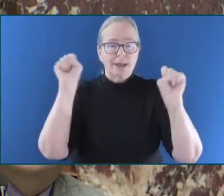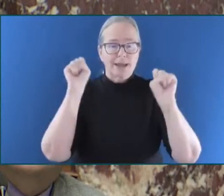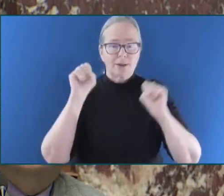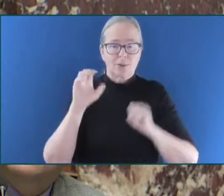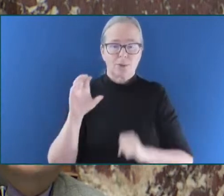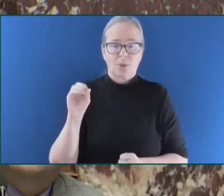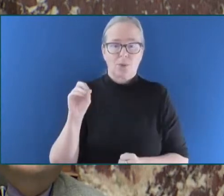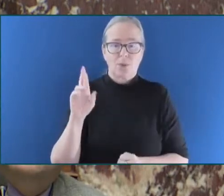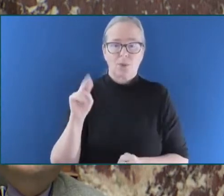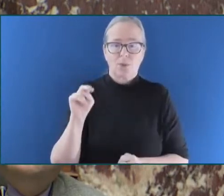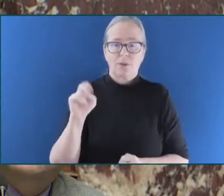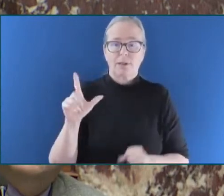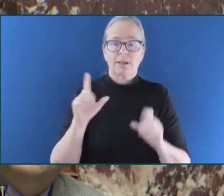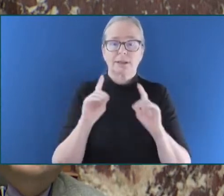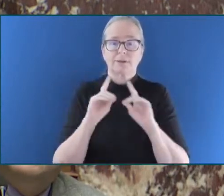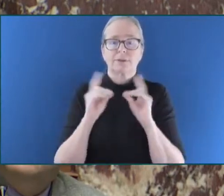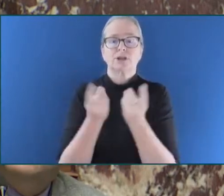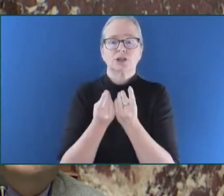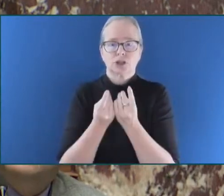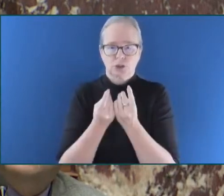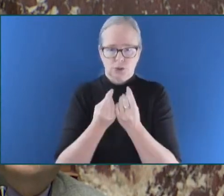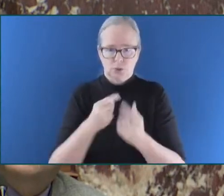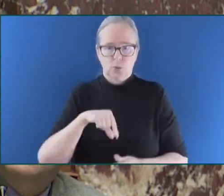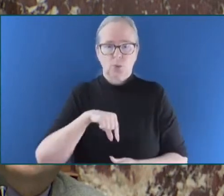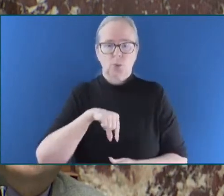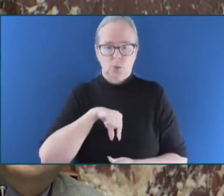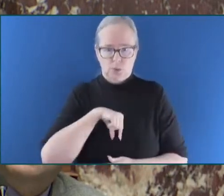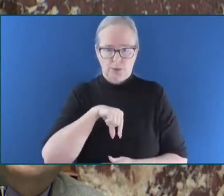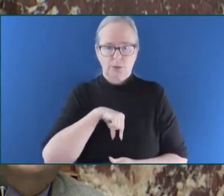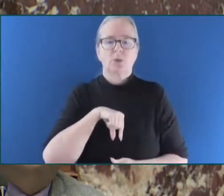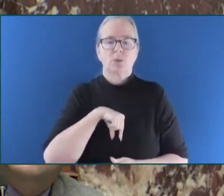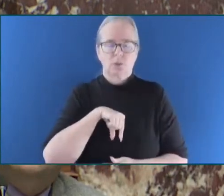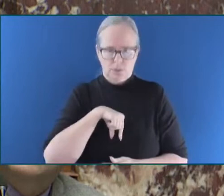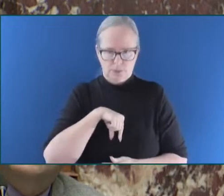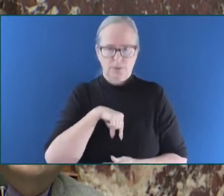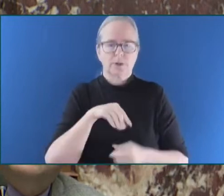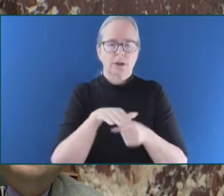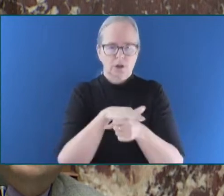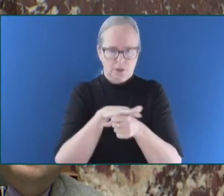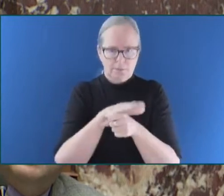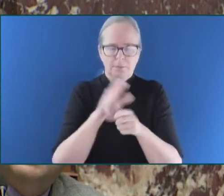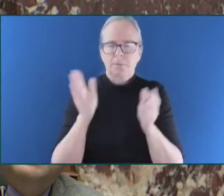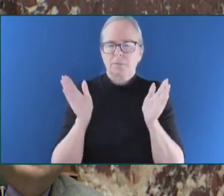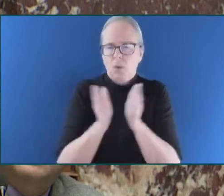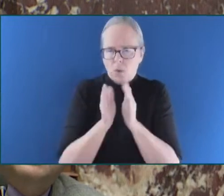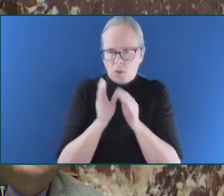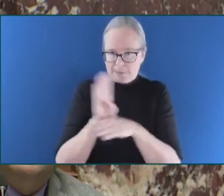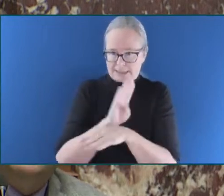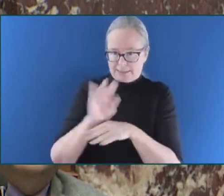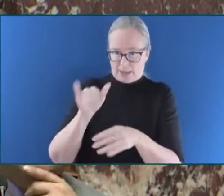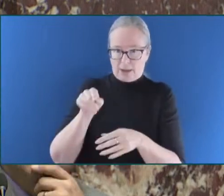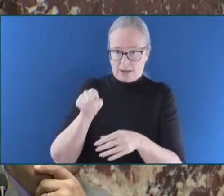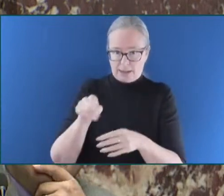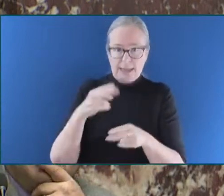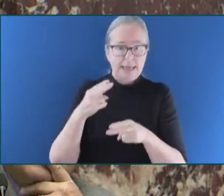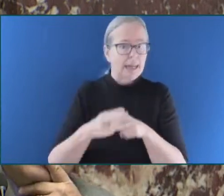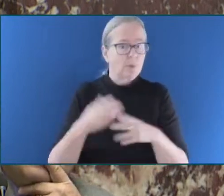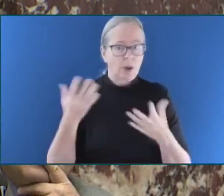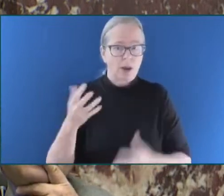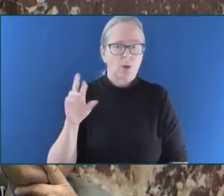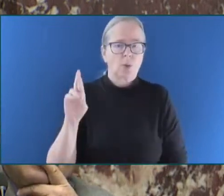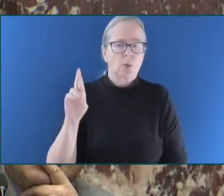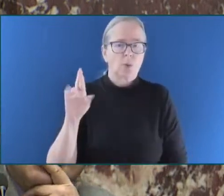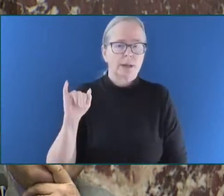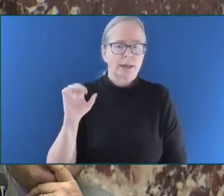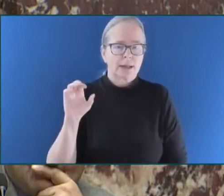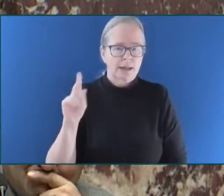group for businesses in our region. Rick Whitner is also, so the President of the Quesnel and District Chamber of Commerce is also the President of the